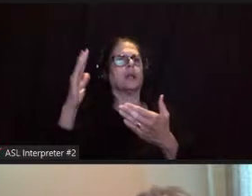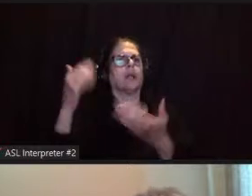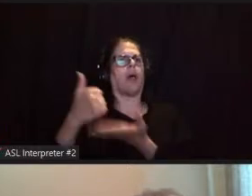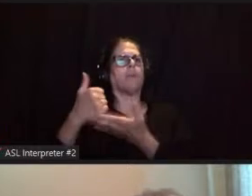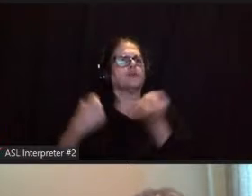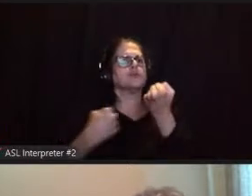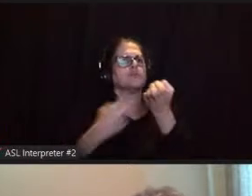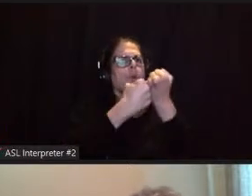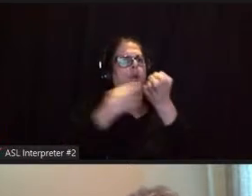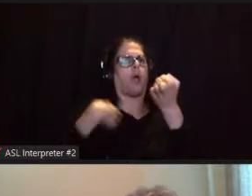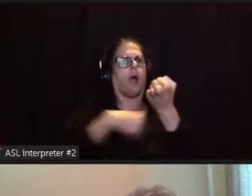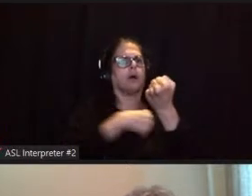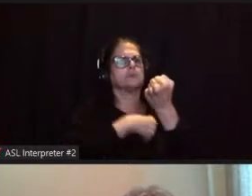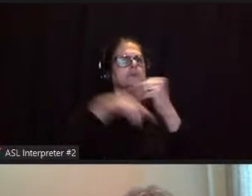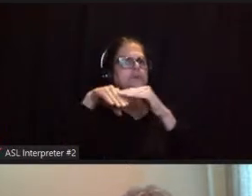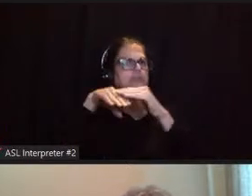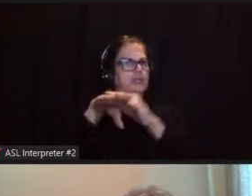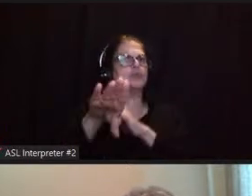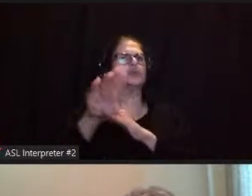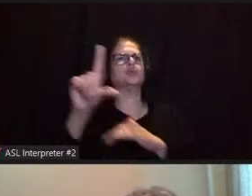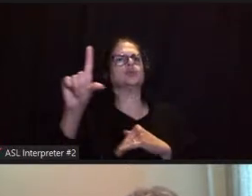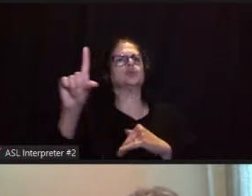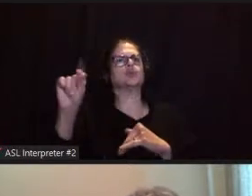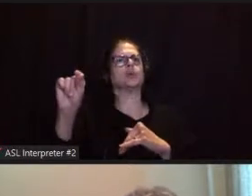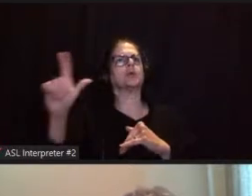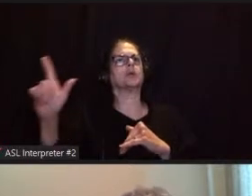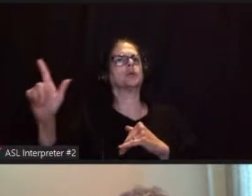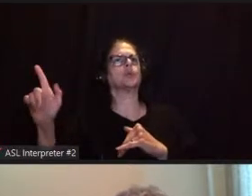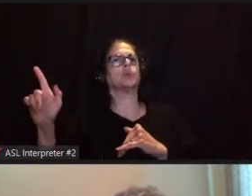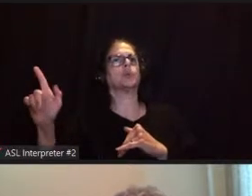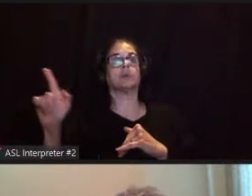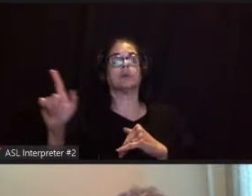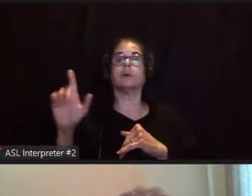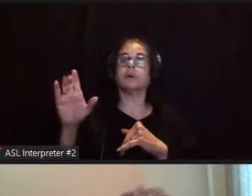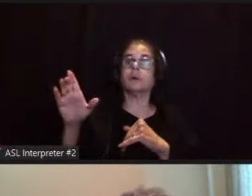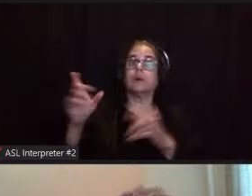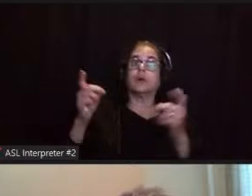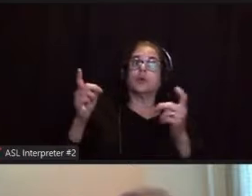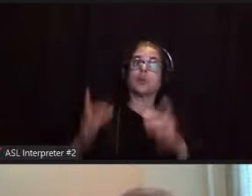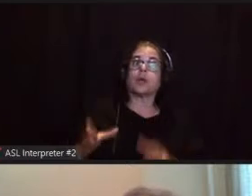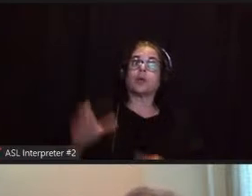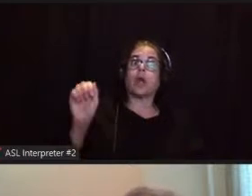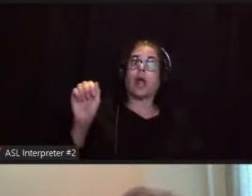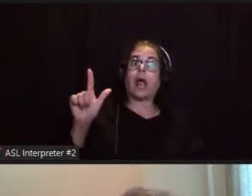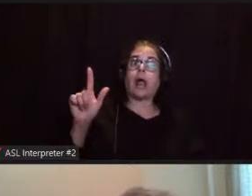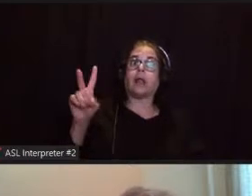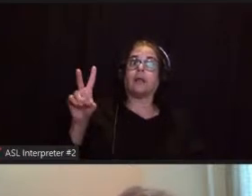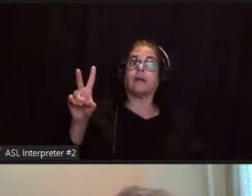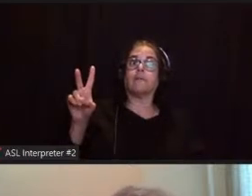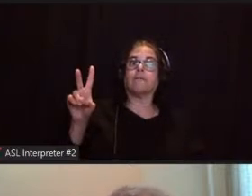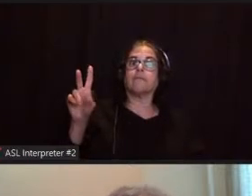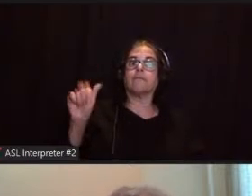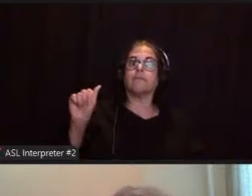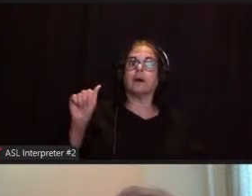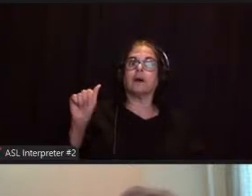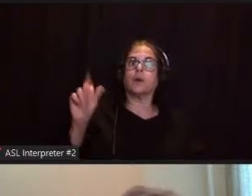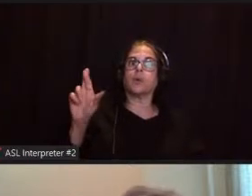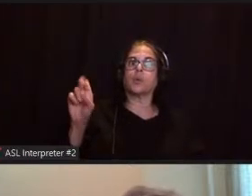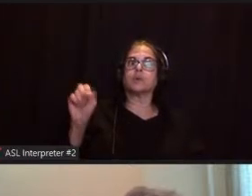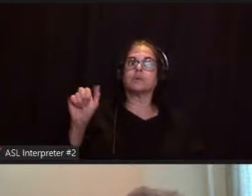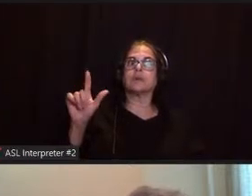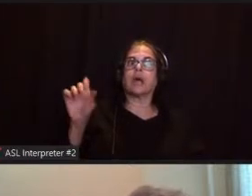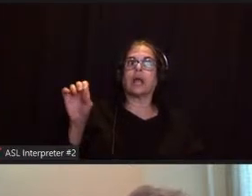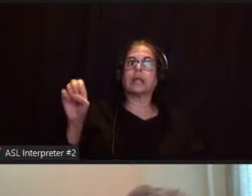Okay, thank you. Director Alvarez-Rosales, do you have any questions? No, I just want to compliment our team